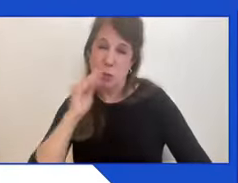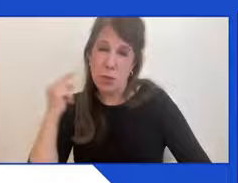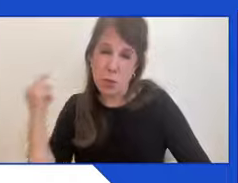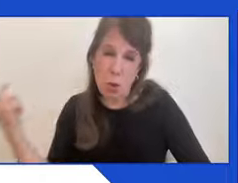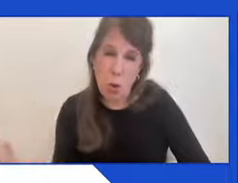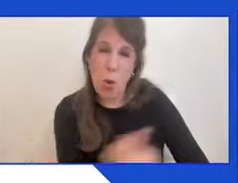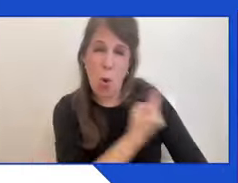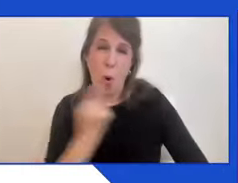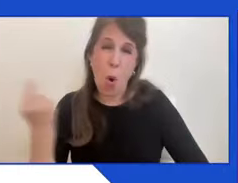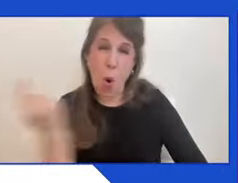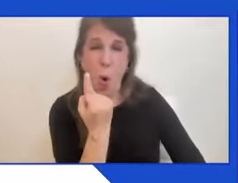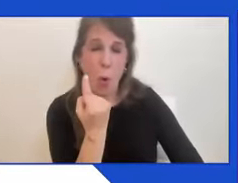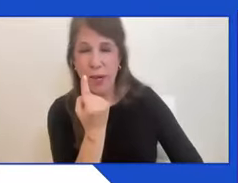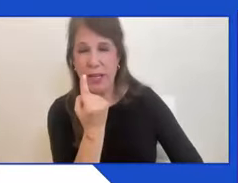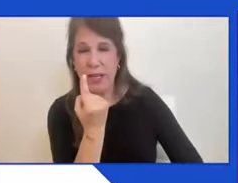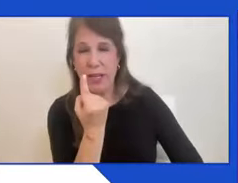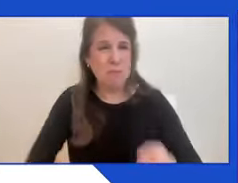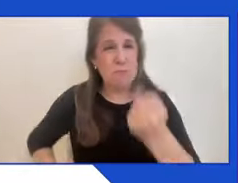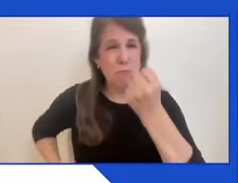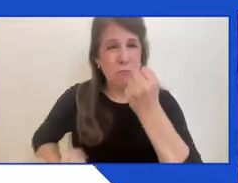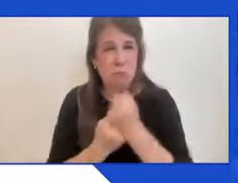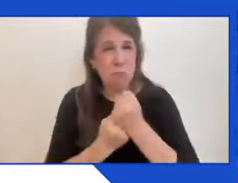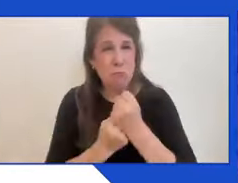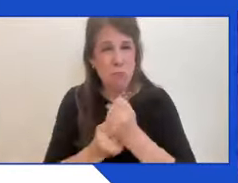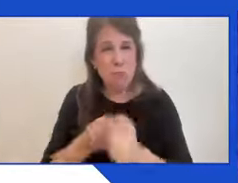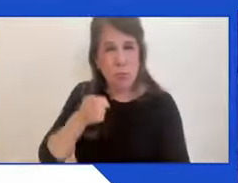have your back.